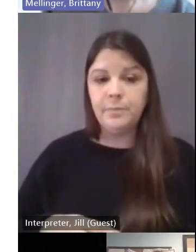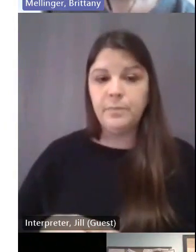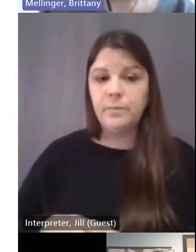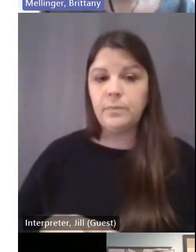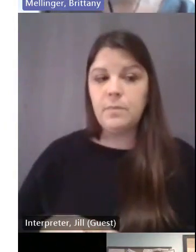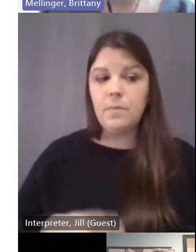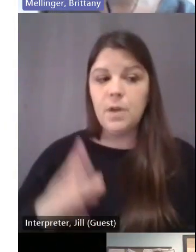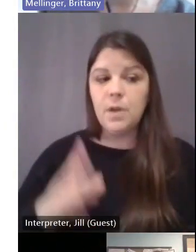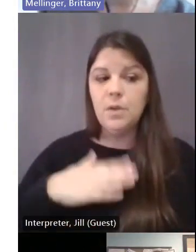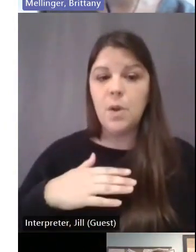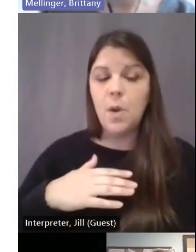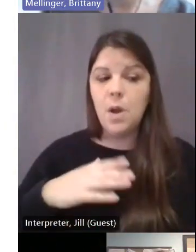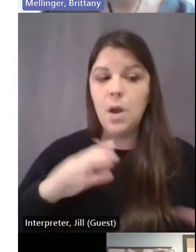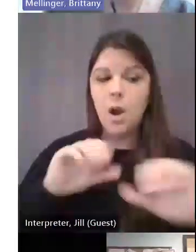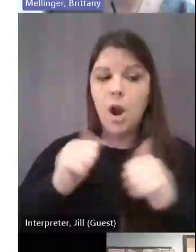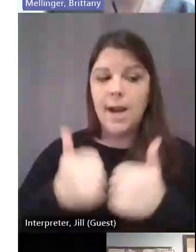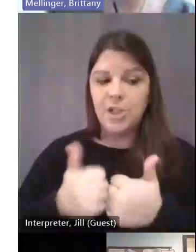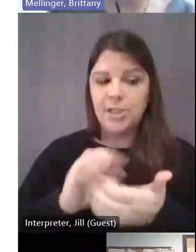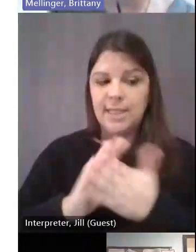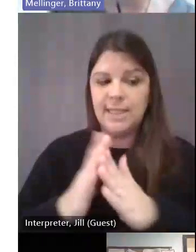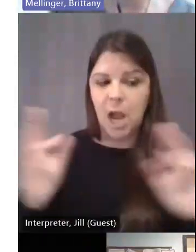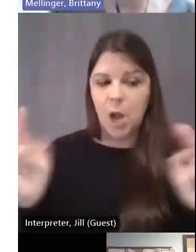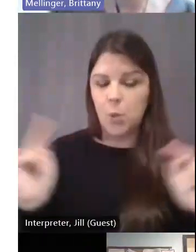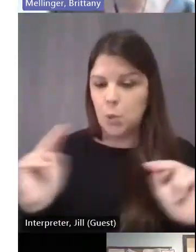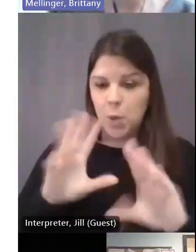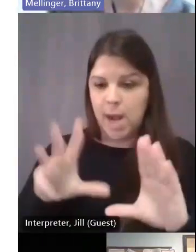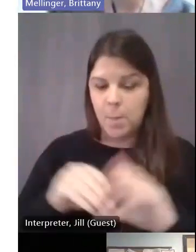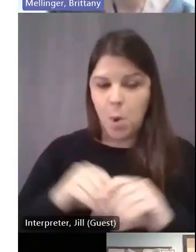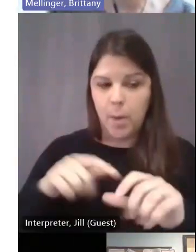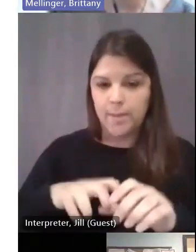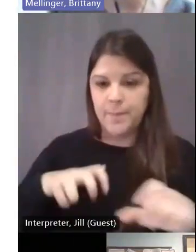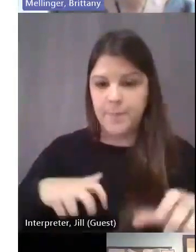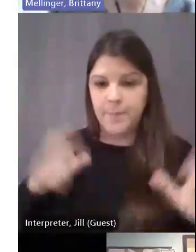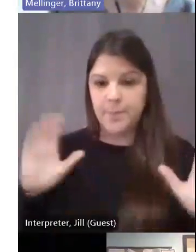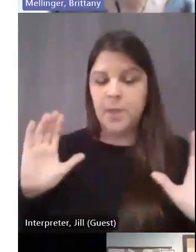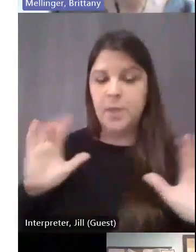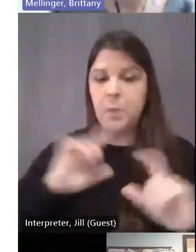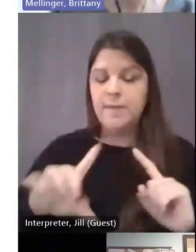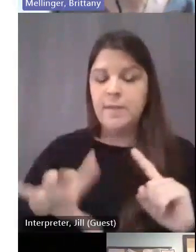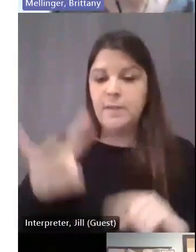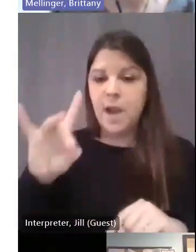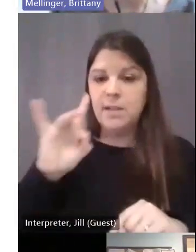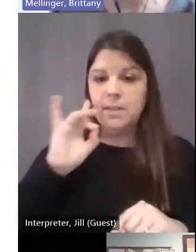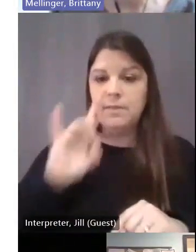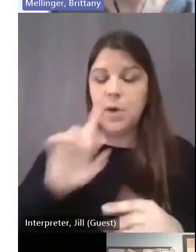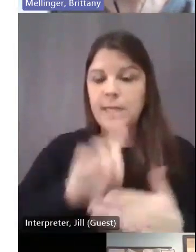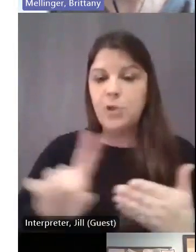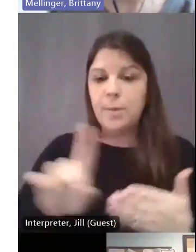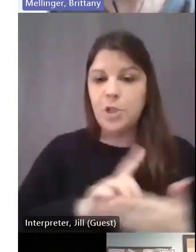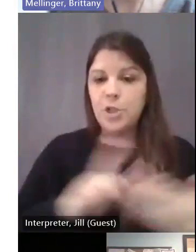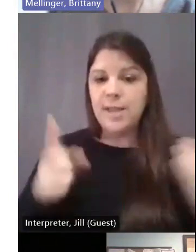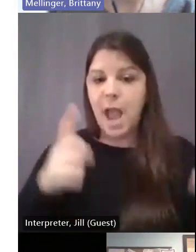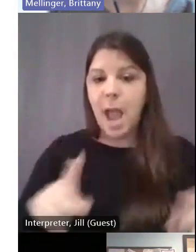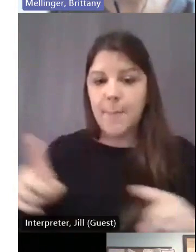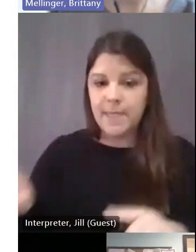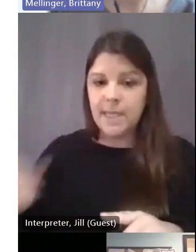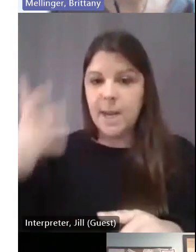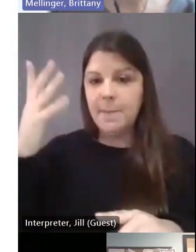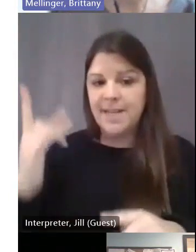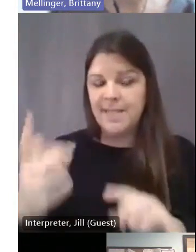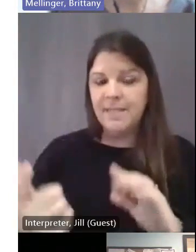is no longer neutral, and the goal is to seek a remedy for the discrimination that occurred because